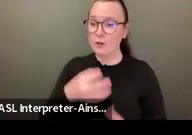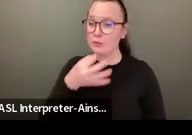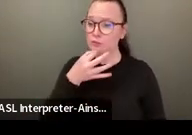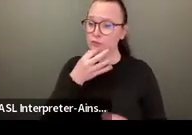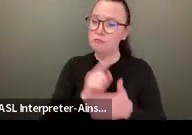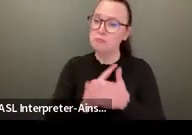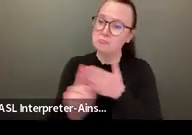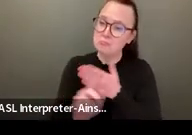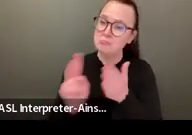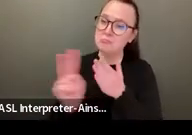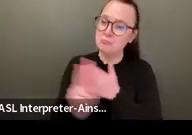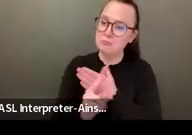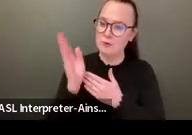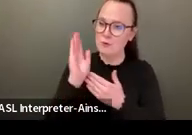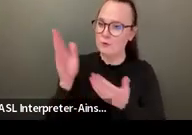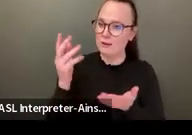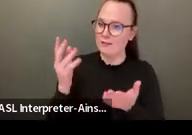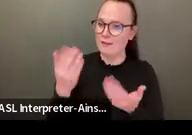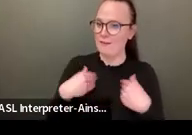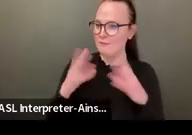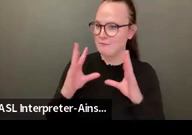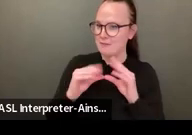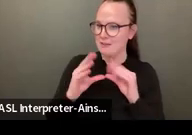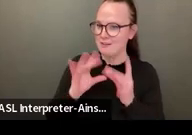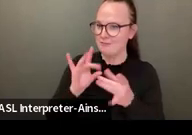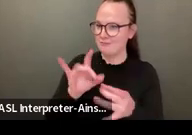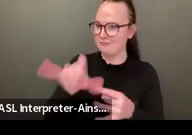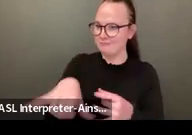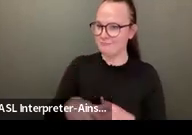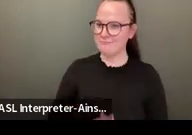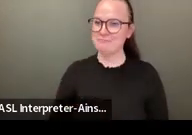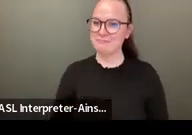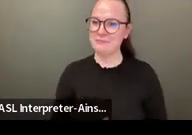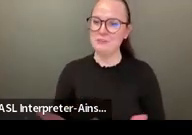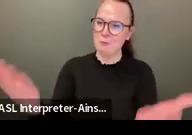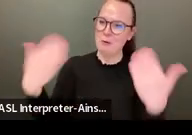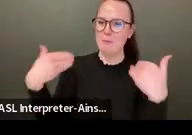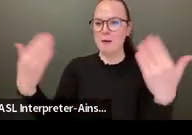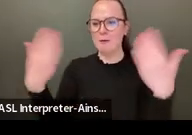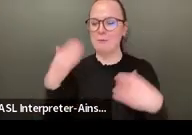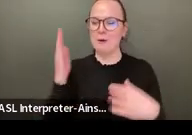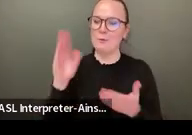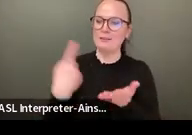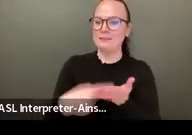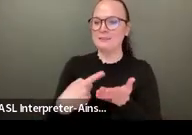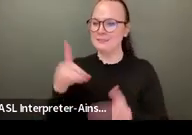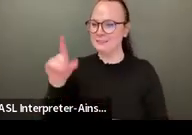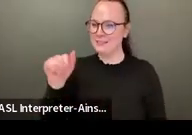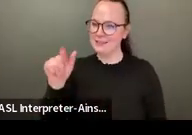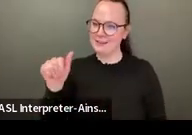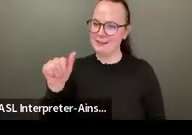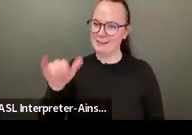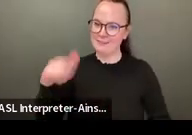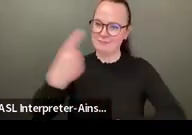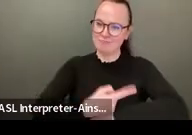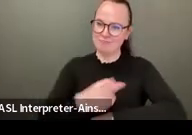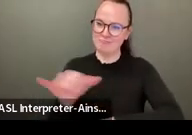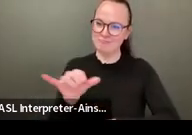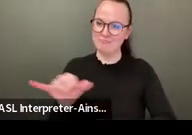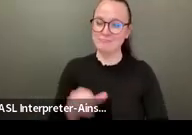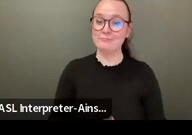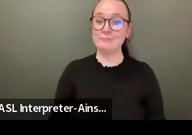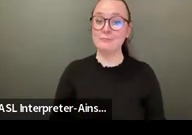office hours on present level. So come and hang out with us. We're going to talk about data that day too. Don't forget